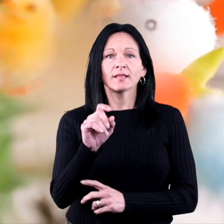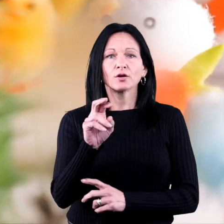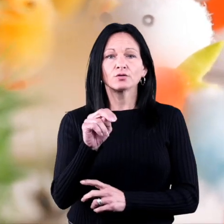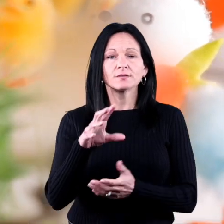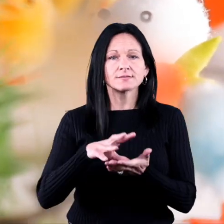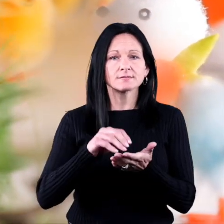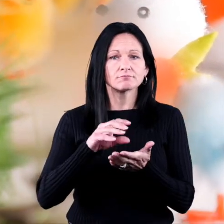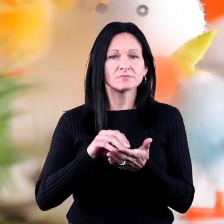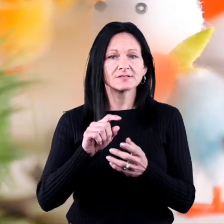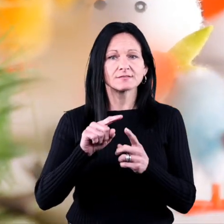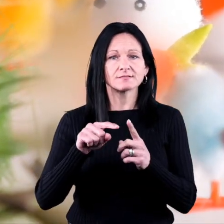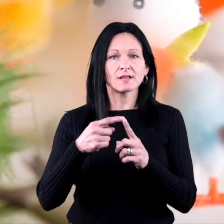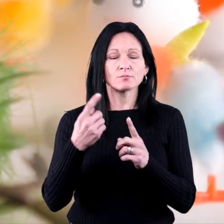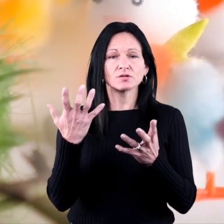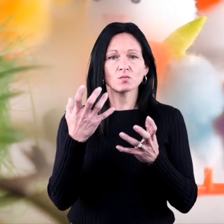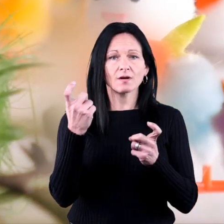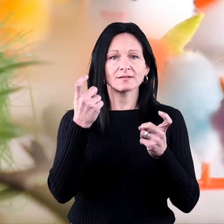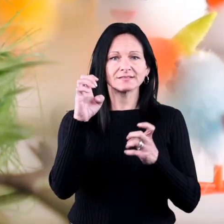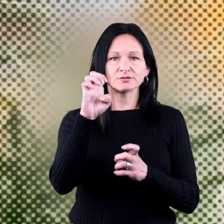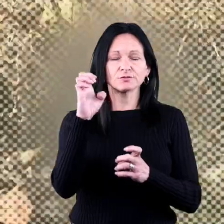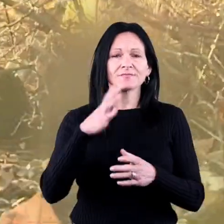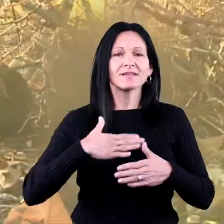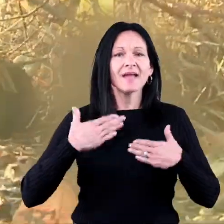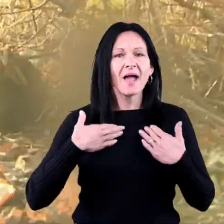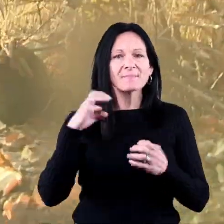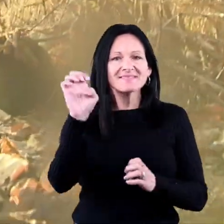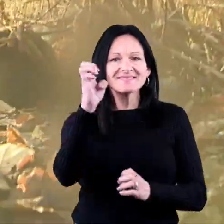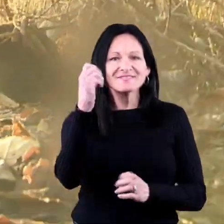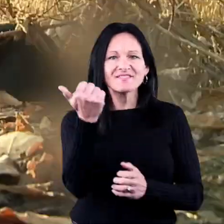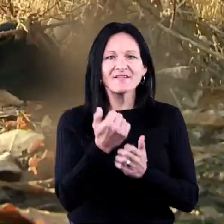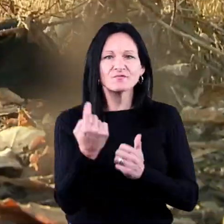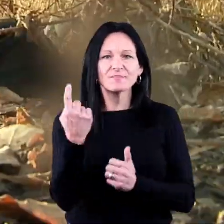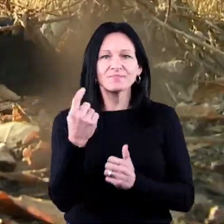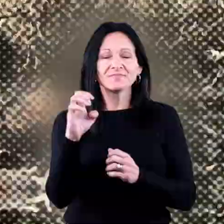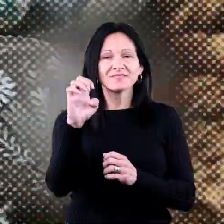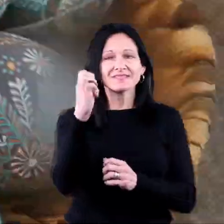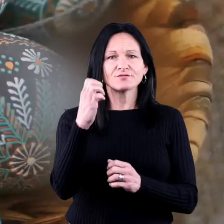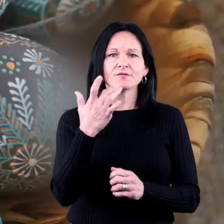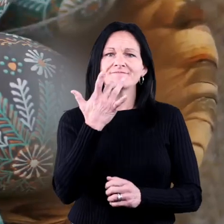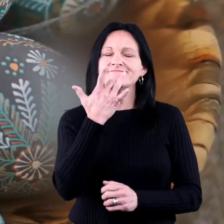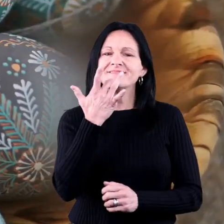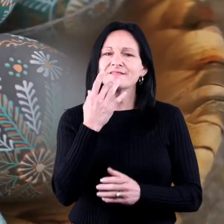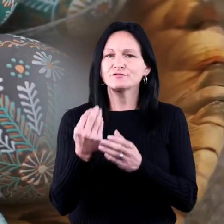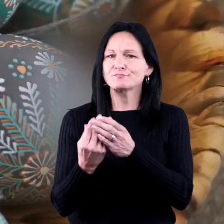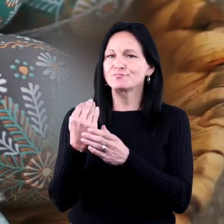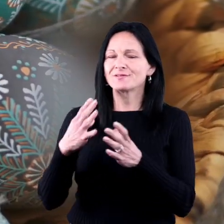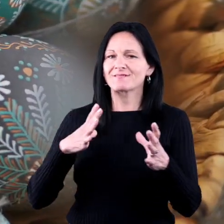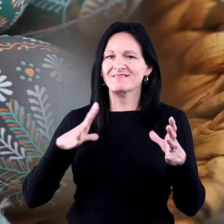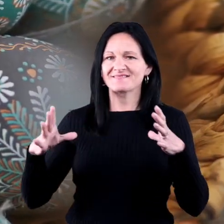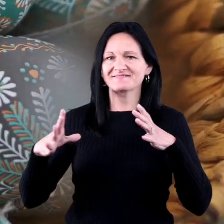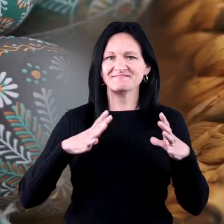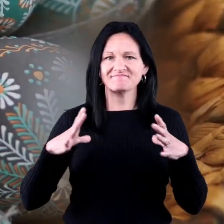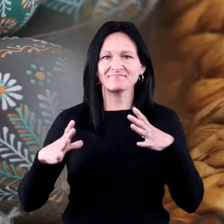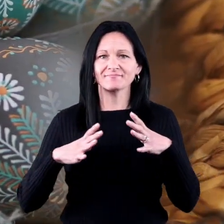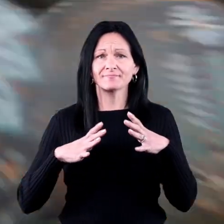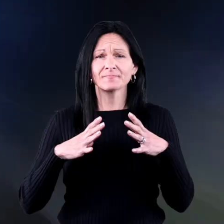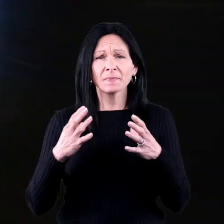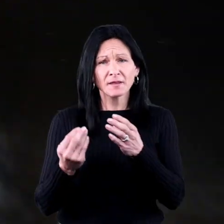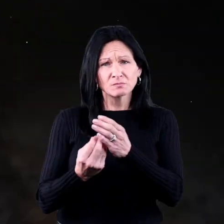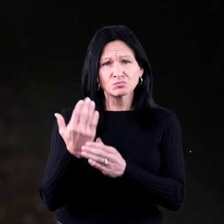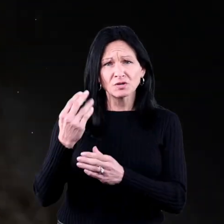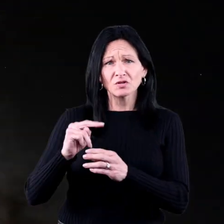Ireland and Learning celebrates Easter. Happy Easter, everybody! Easter, our favorite spring